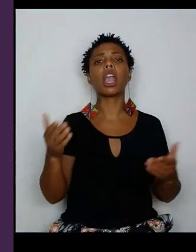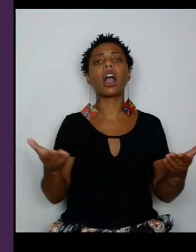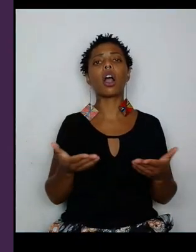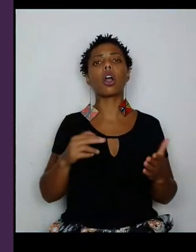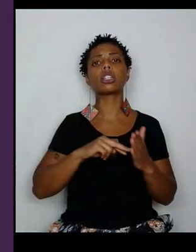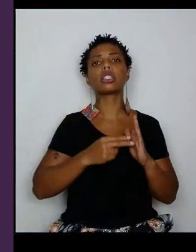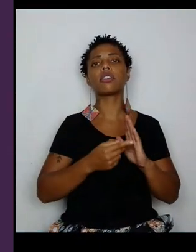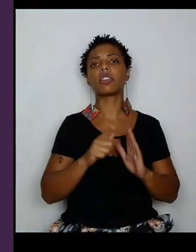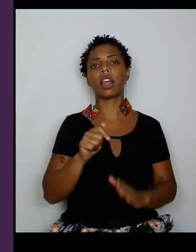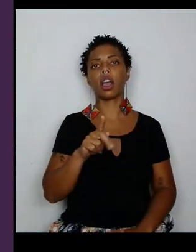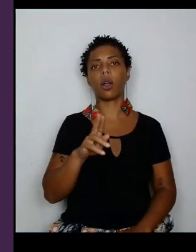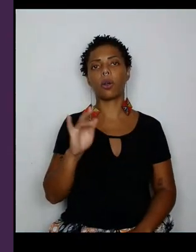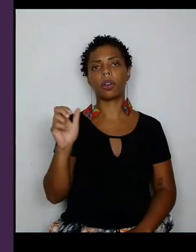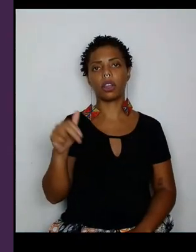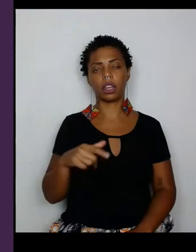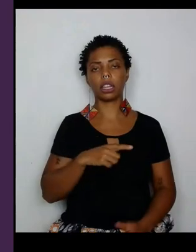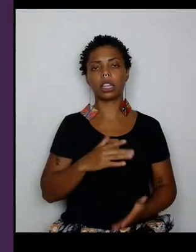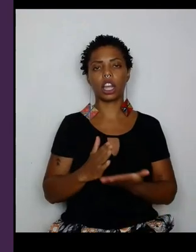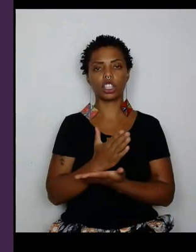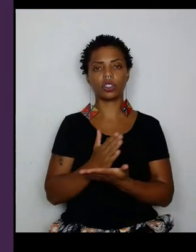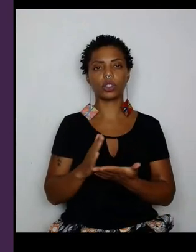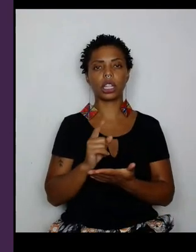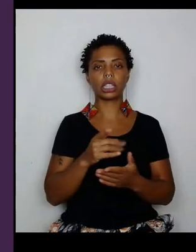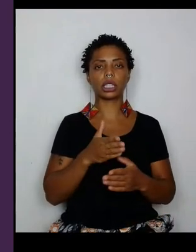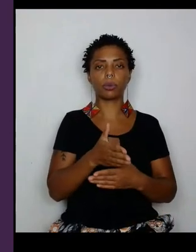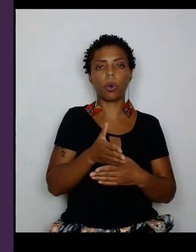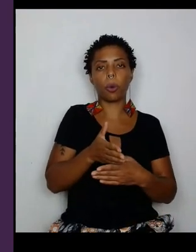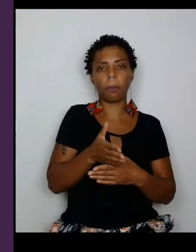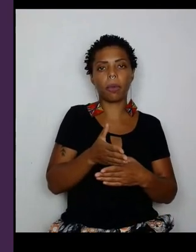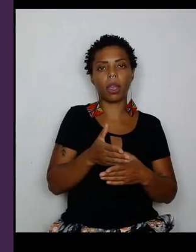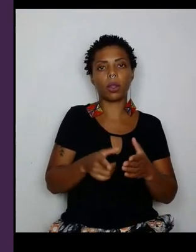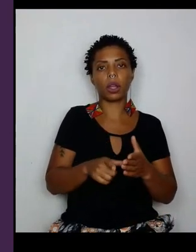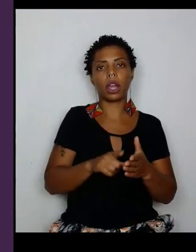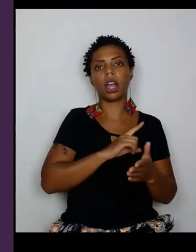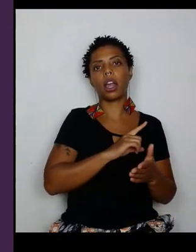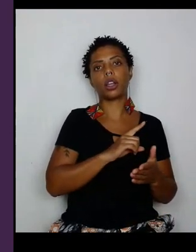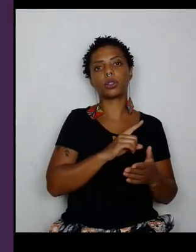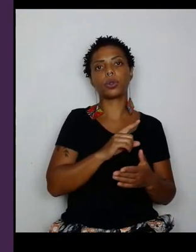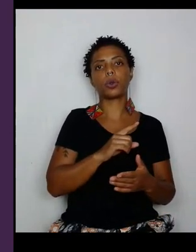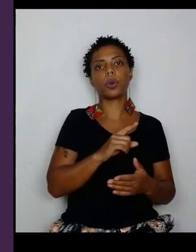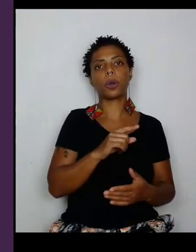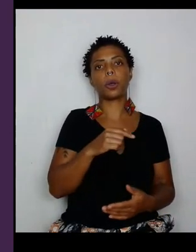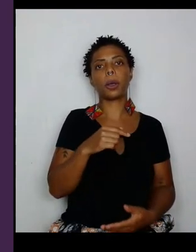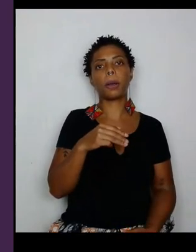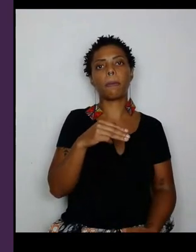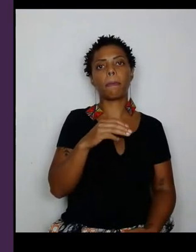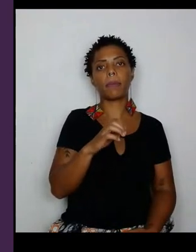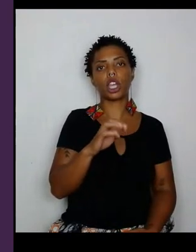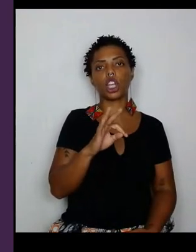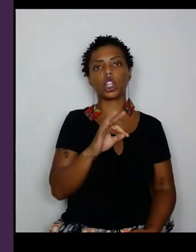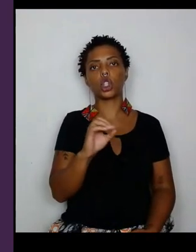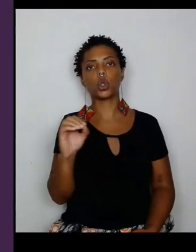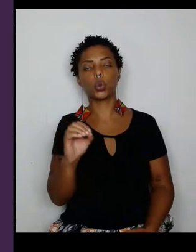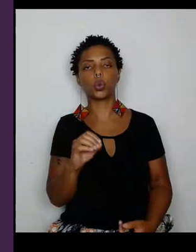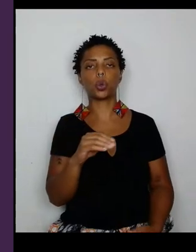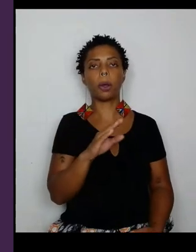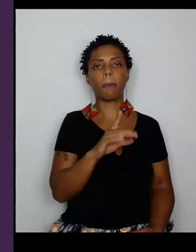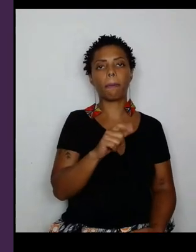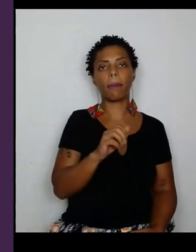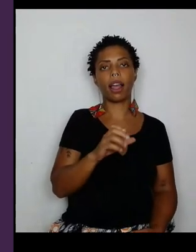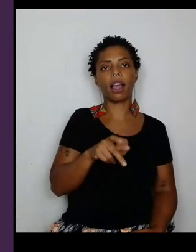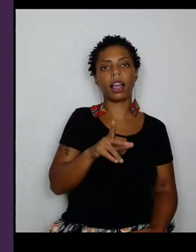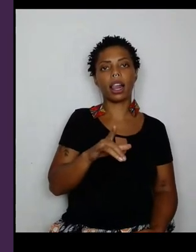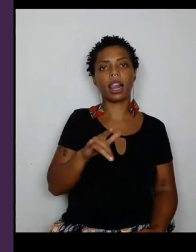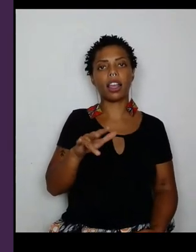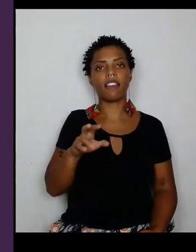matter the vexed legacy of gogan which goes right the way back through feminist and anti-racist